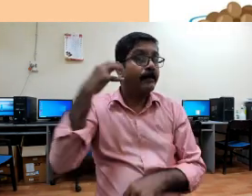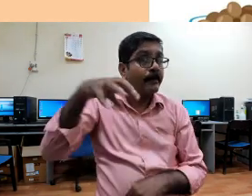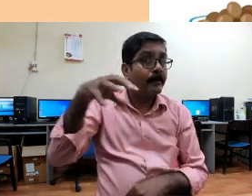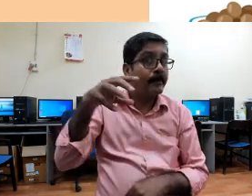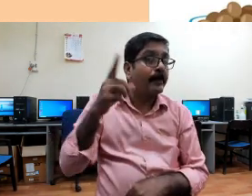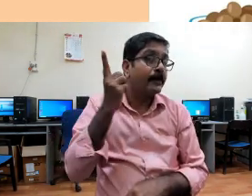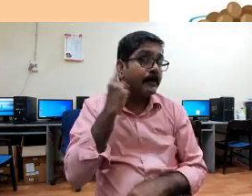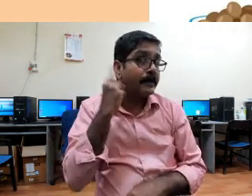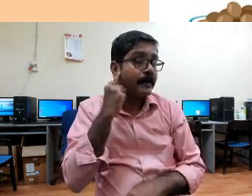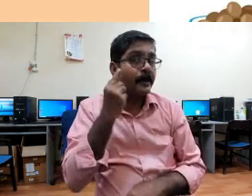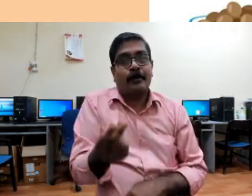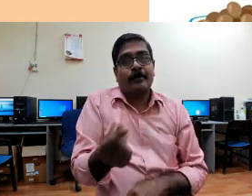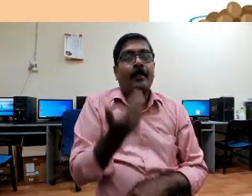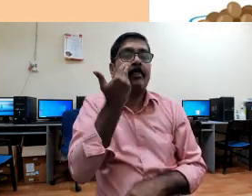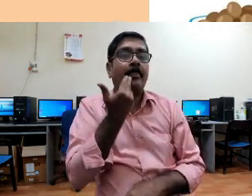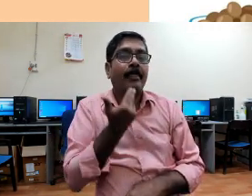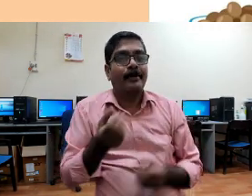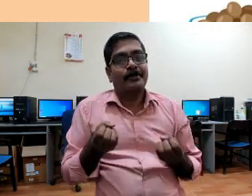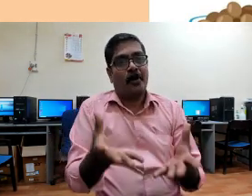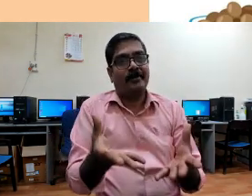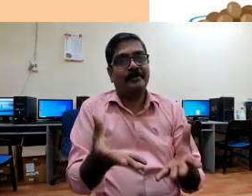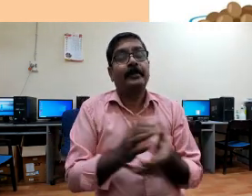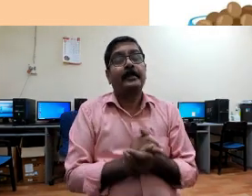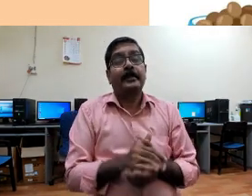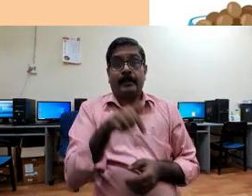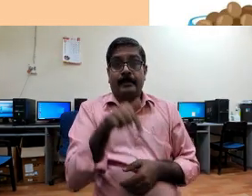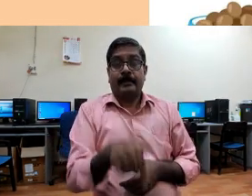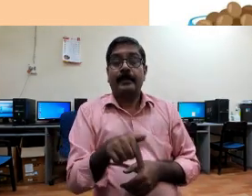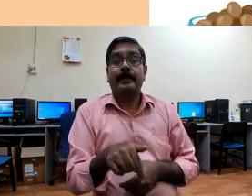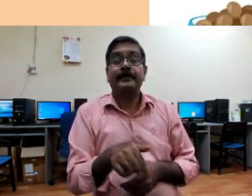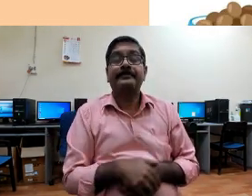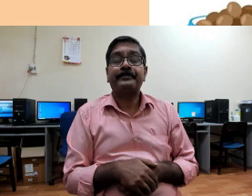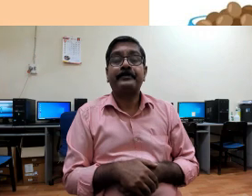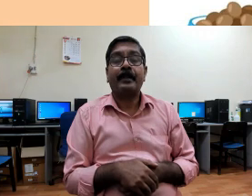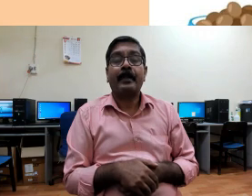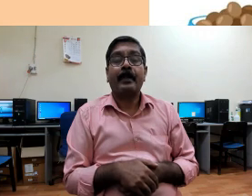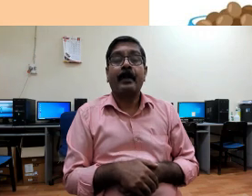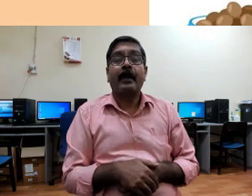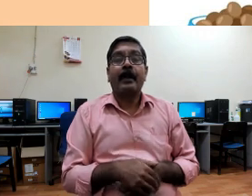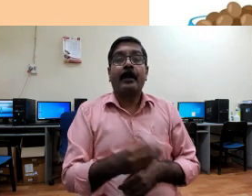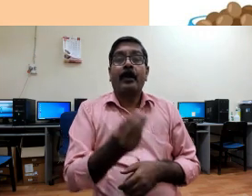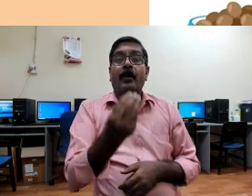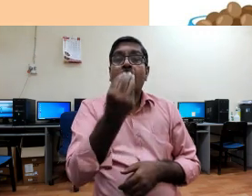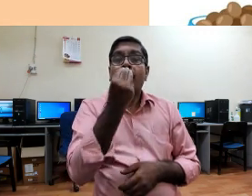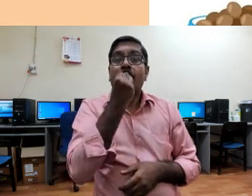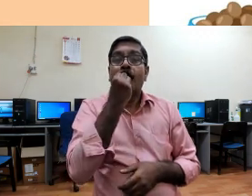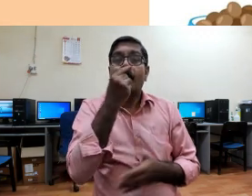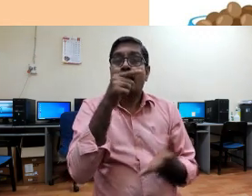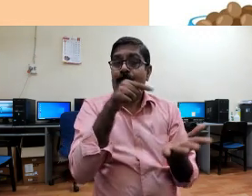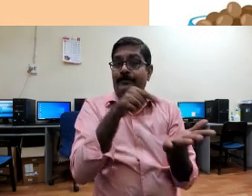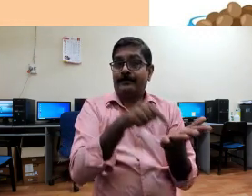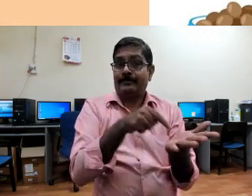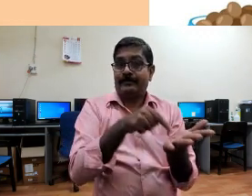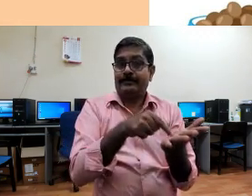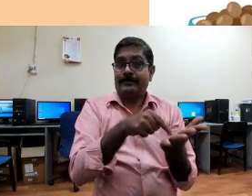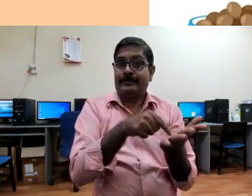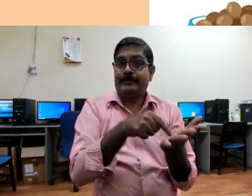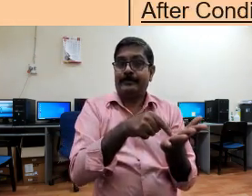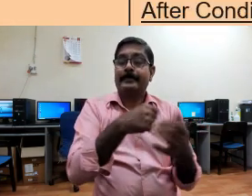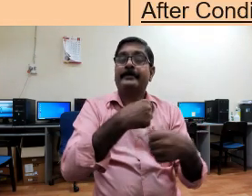conditioned stimulus, and whenever the bell will ring now, the dog will salivate. That is how the association was formed.